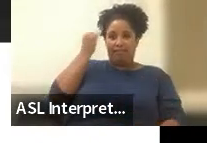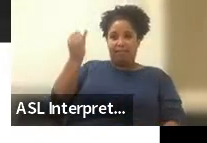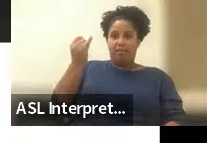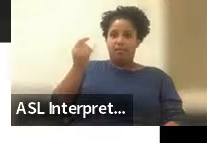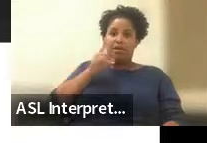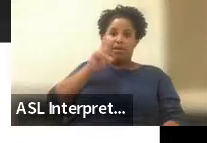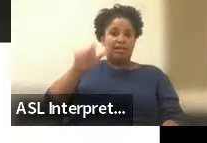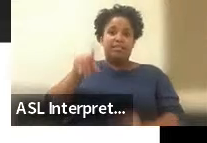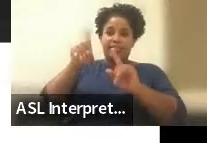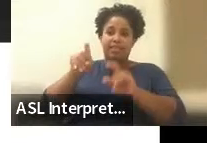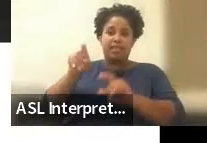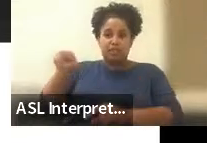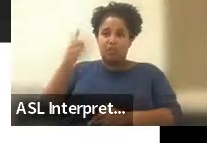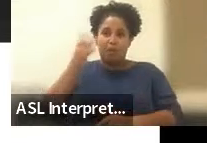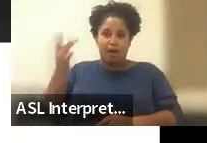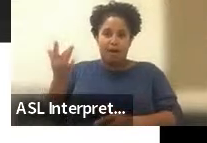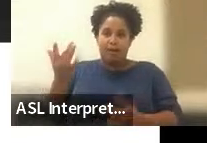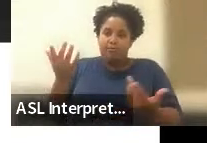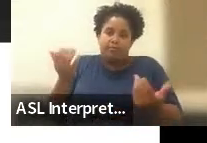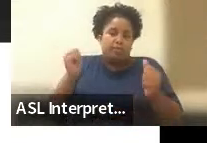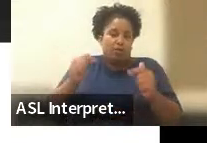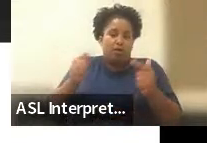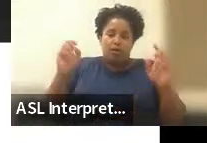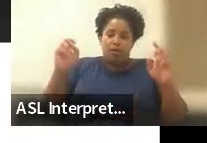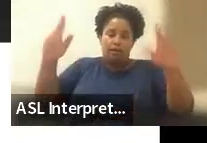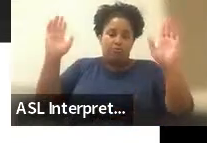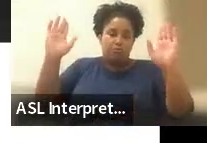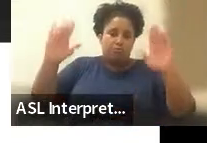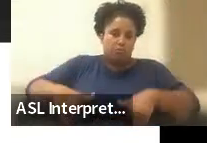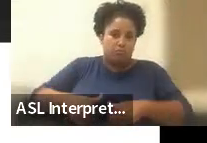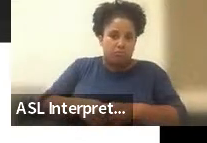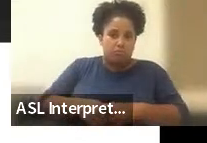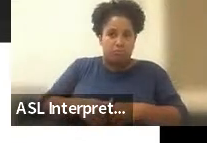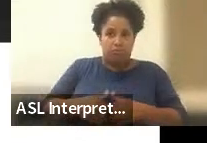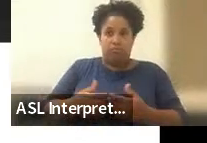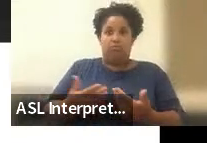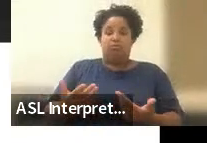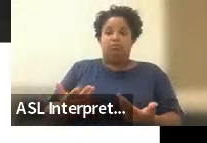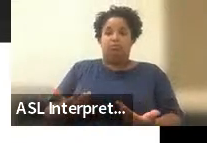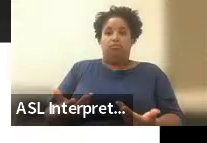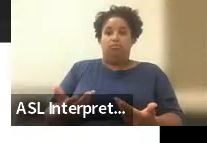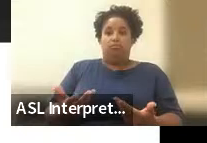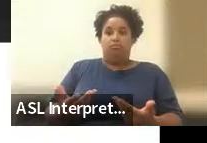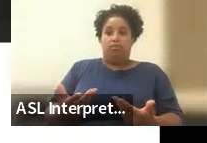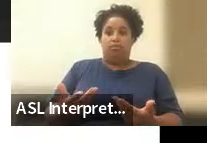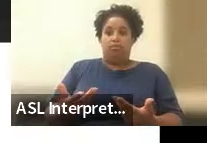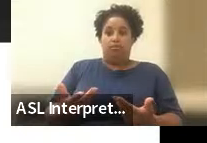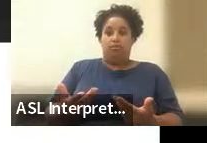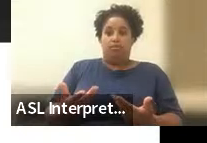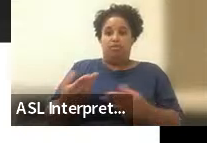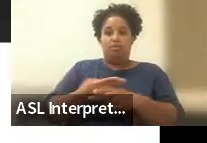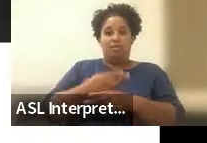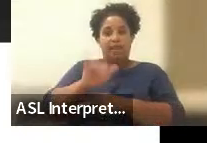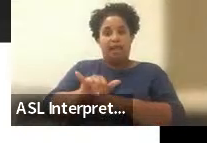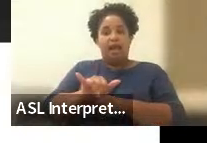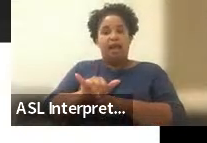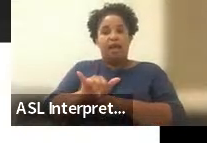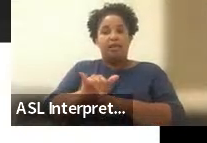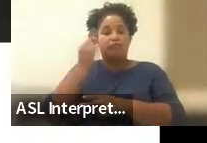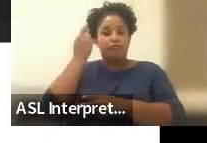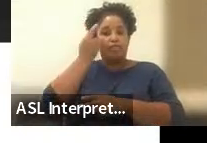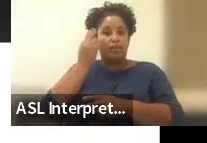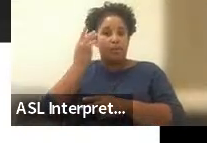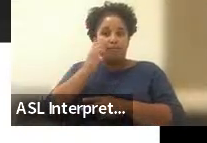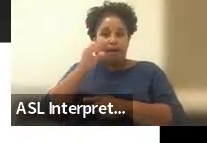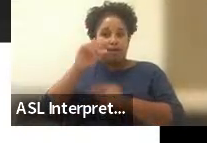don't need to test you because it's all okay, it kind of goes using that as a reason not